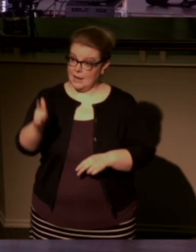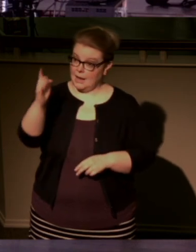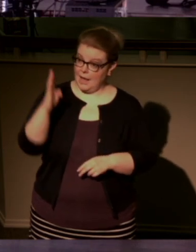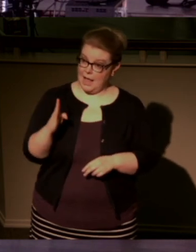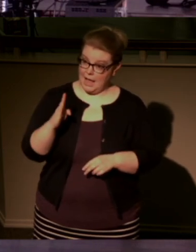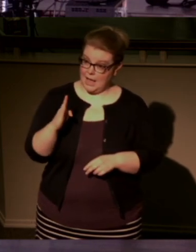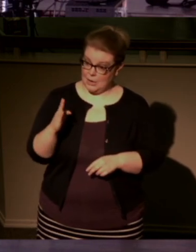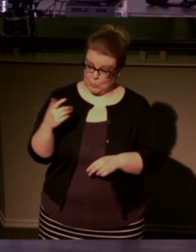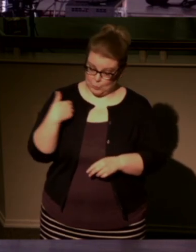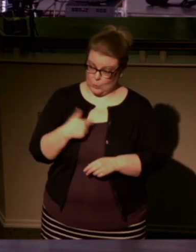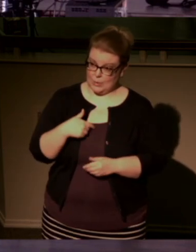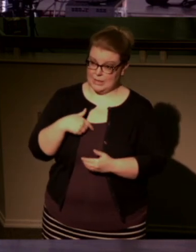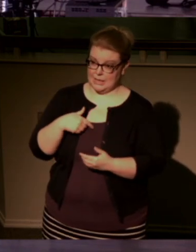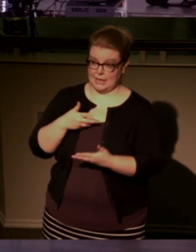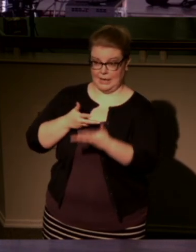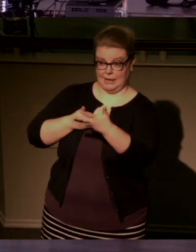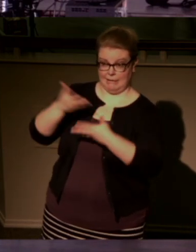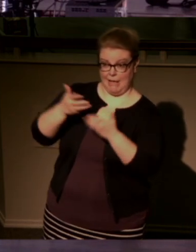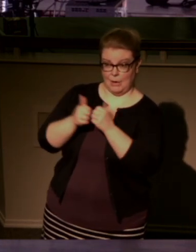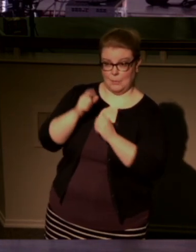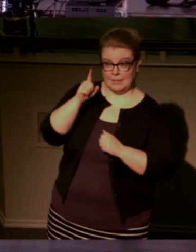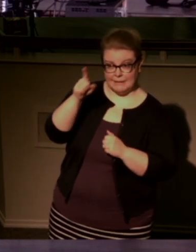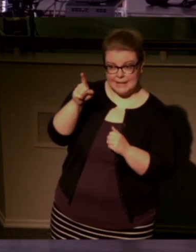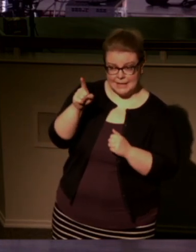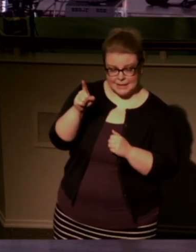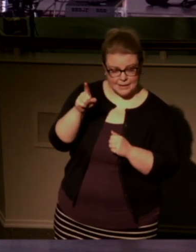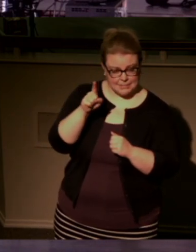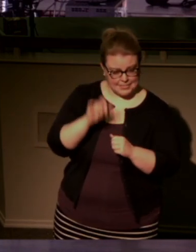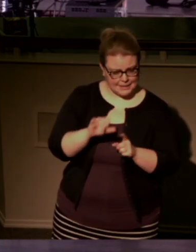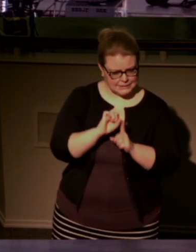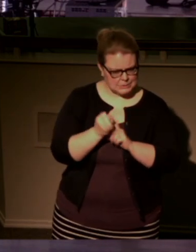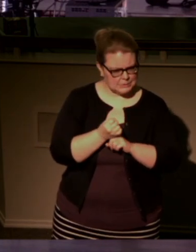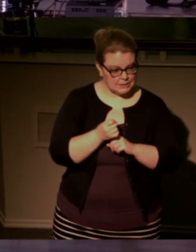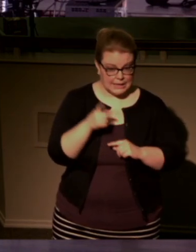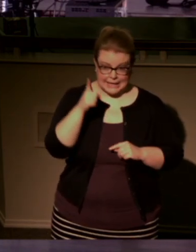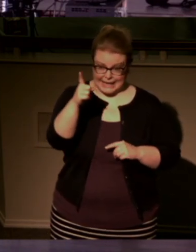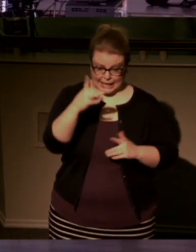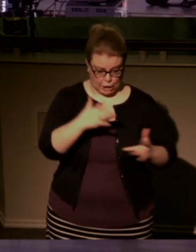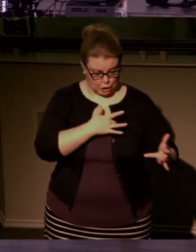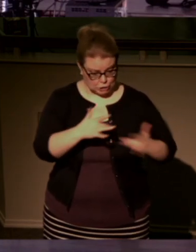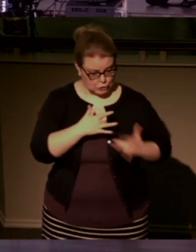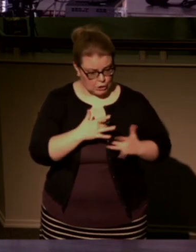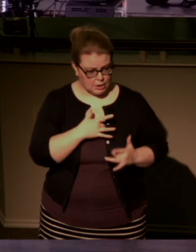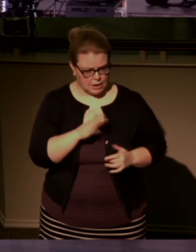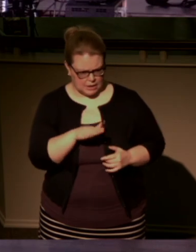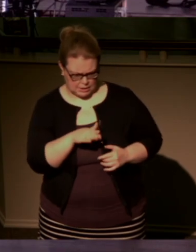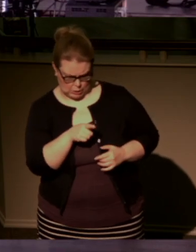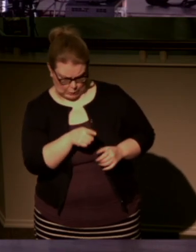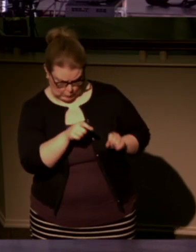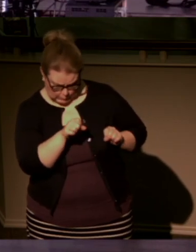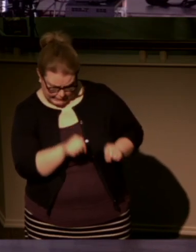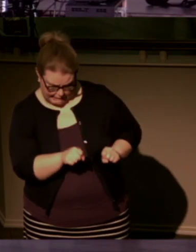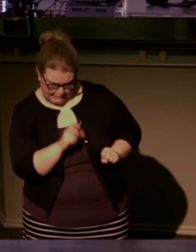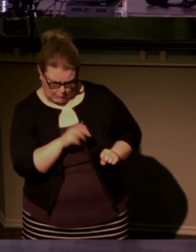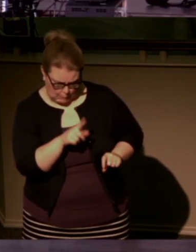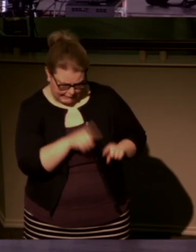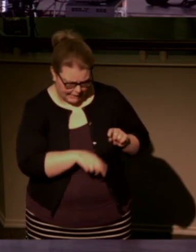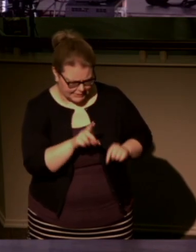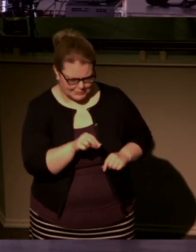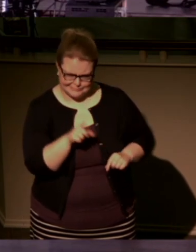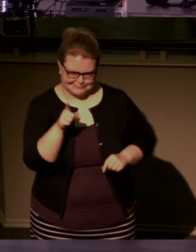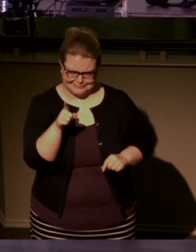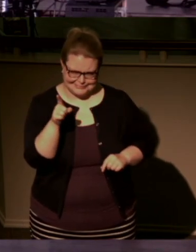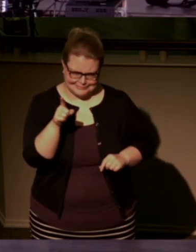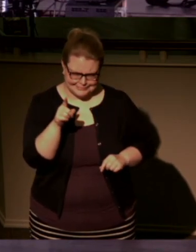you're encountering God, He's not concerned with whether you can do or not do.